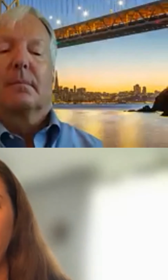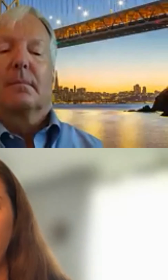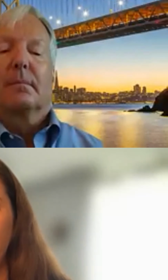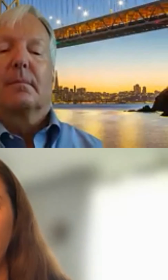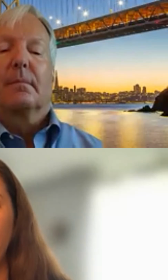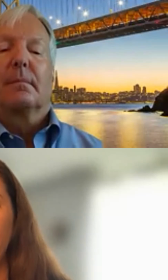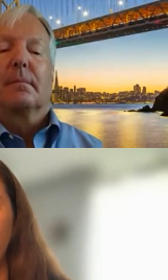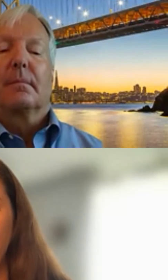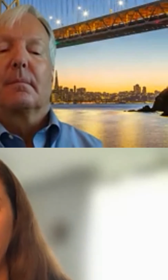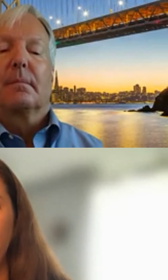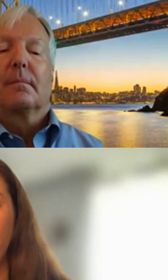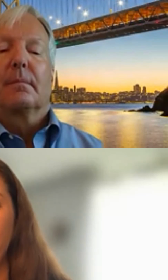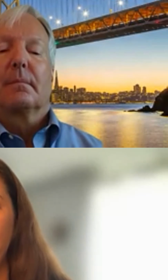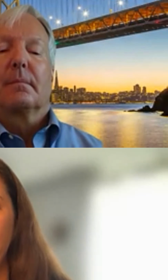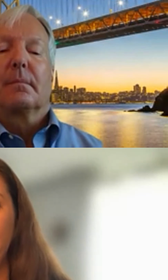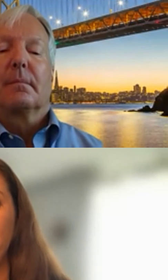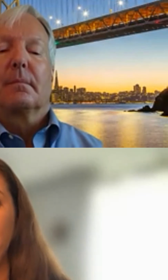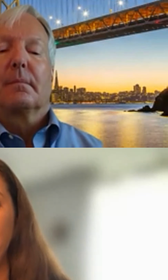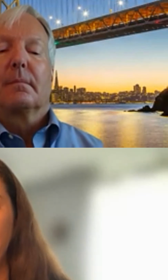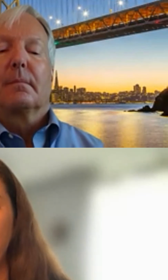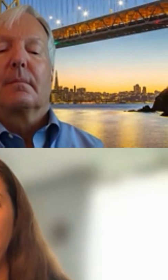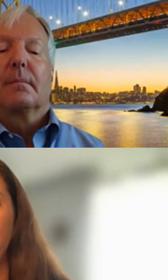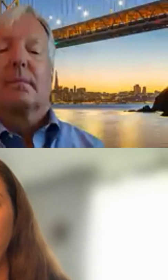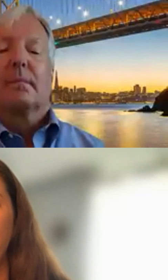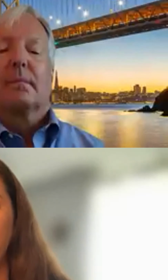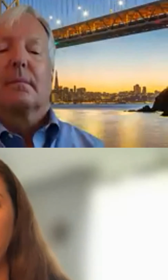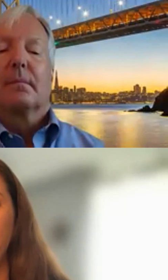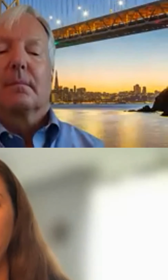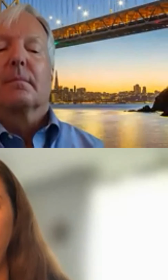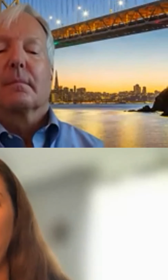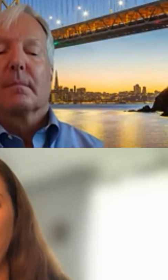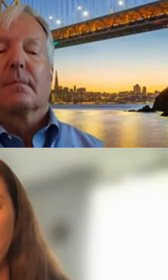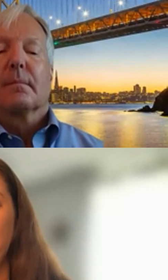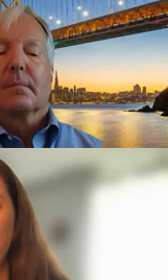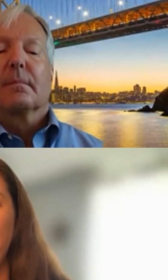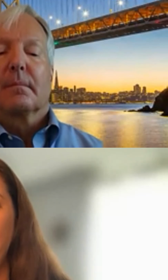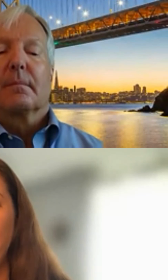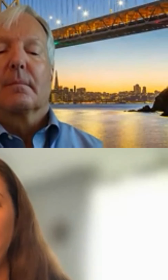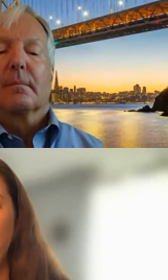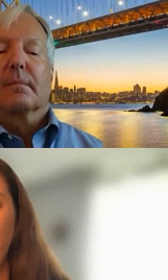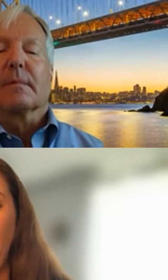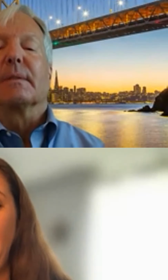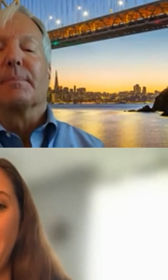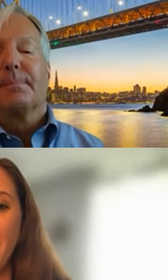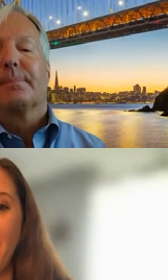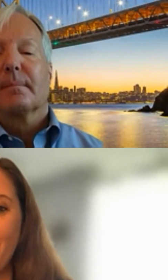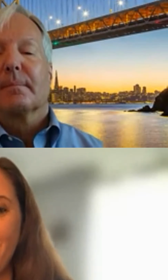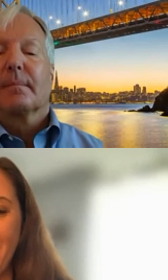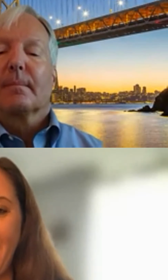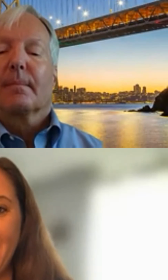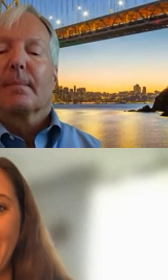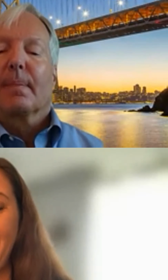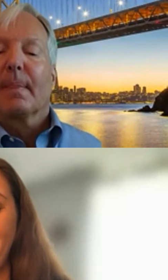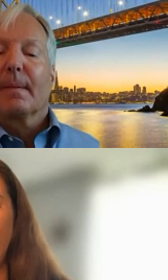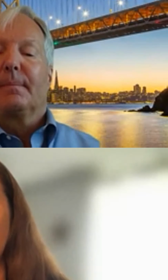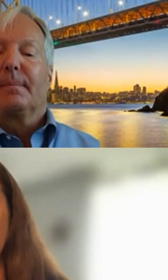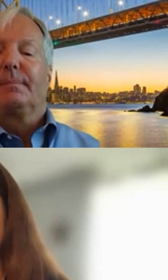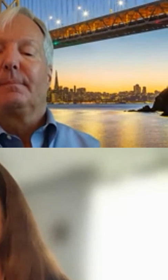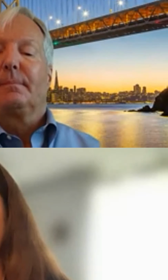you and will open the doors to you, and they won't to them, and they know it. And Sandy, just to tie into